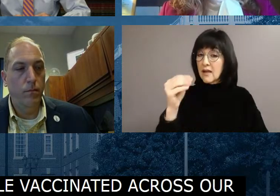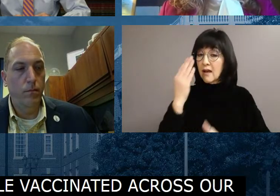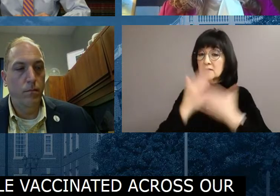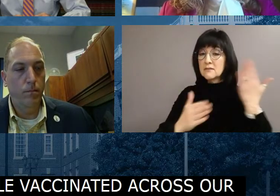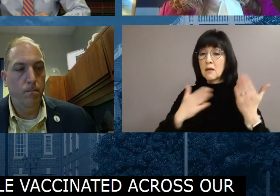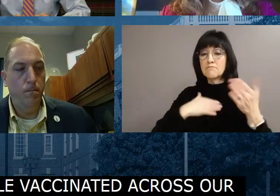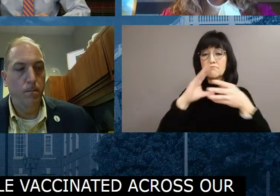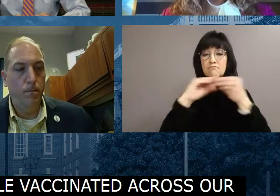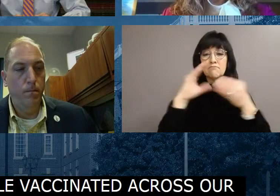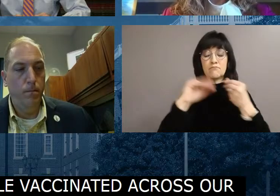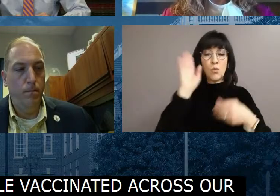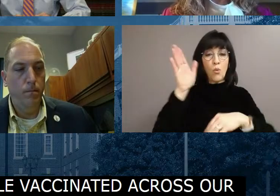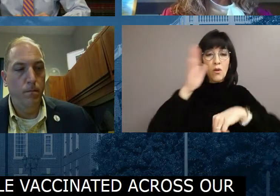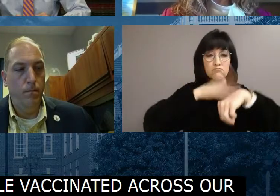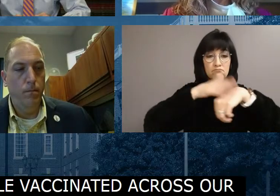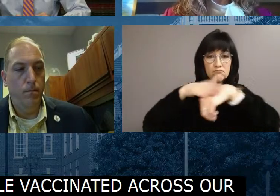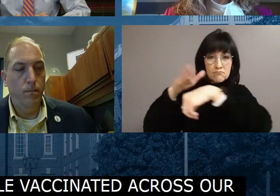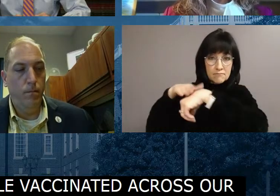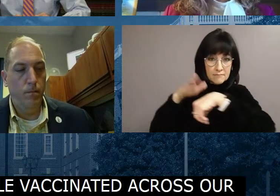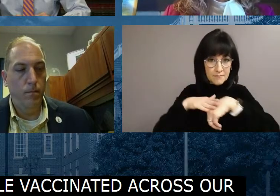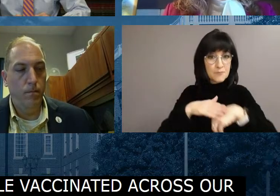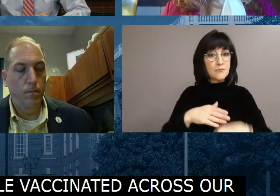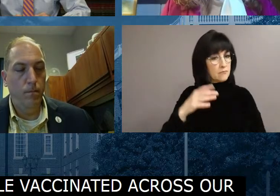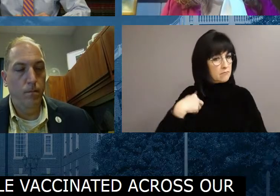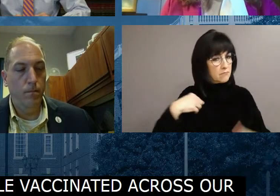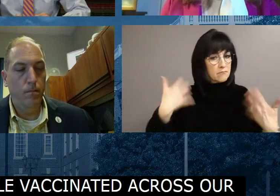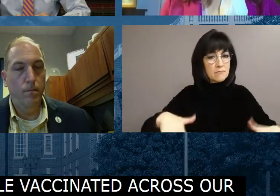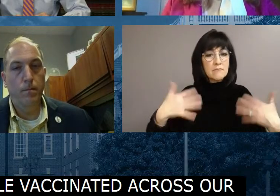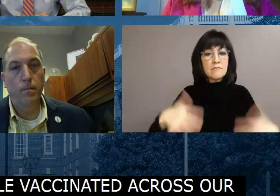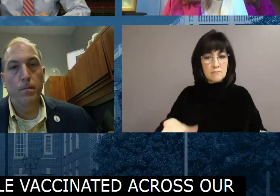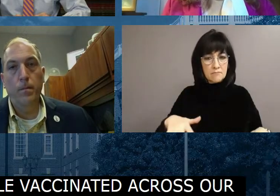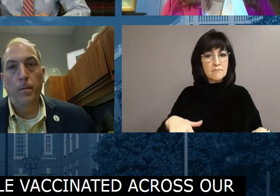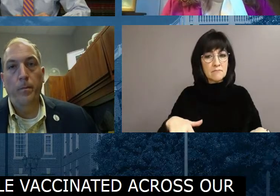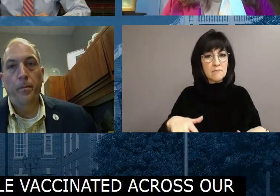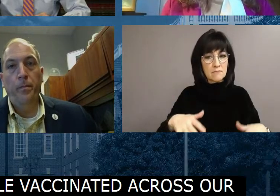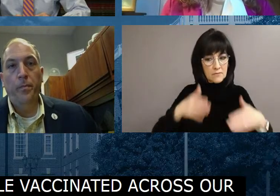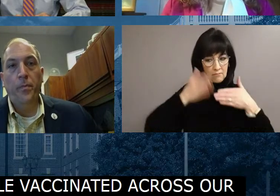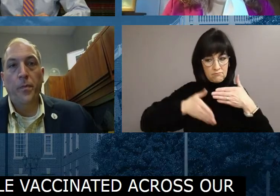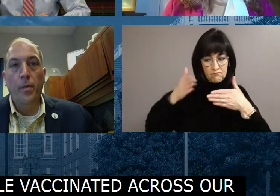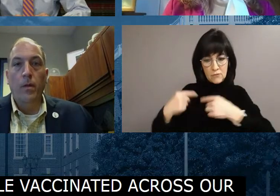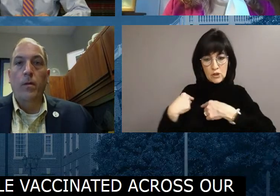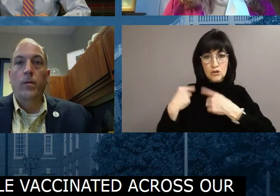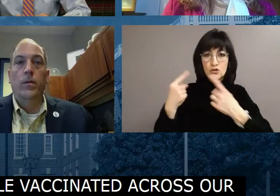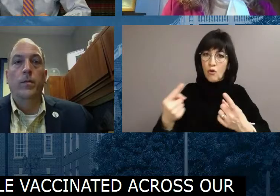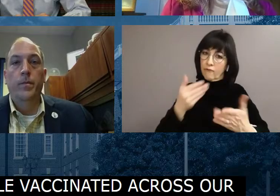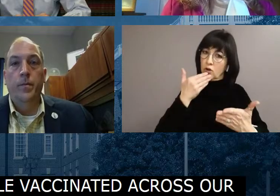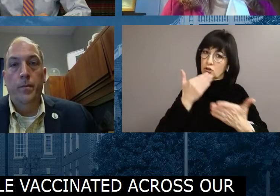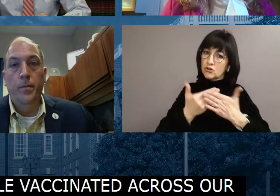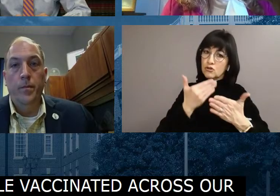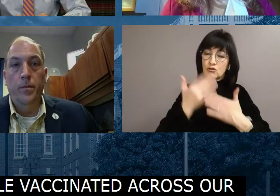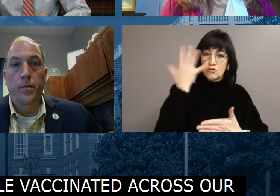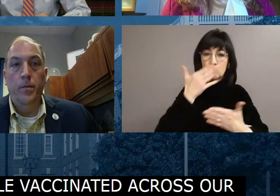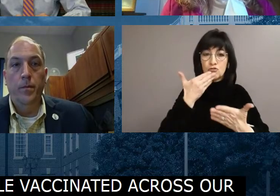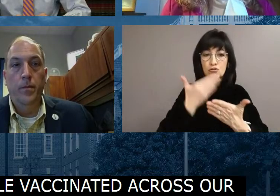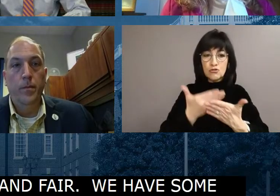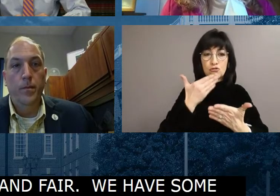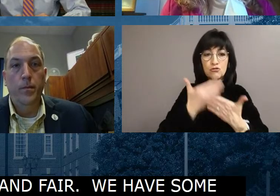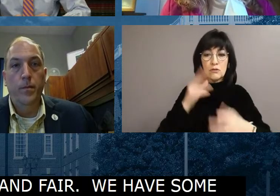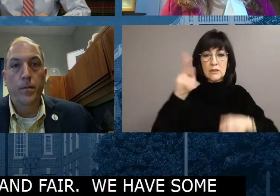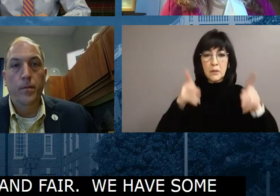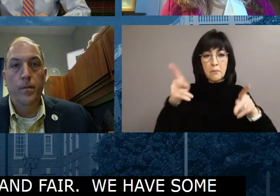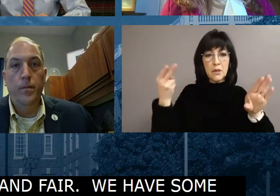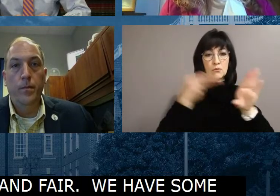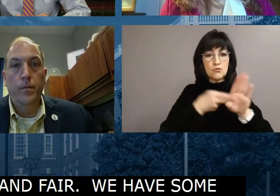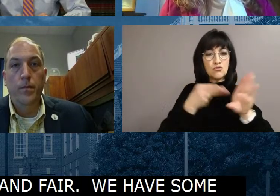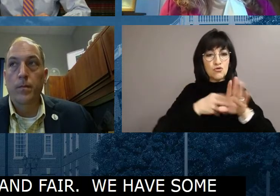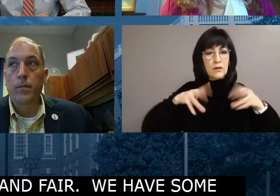incredible progress getting vaccines into people's arms across our state. If you look at the data county